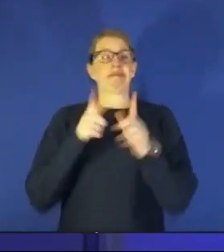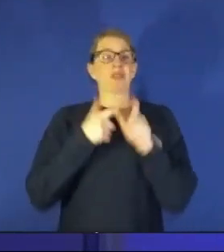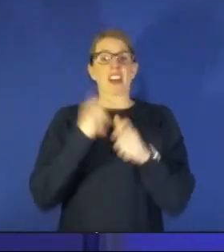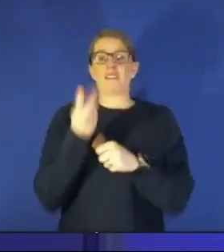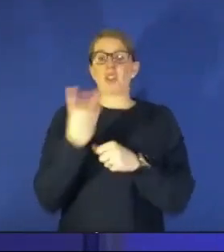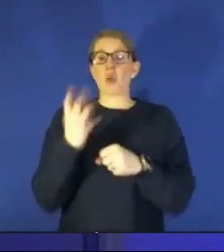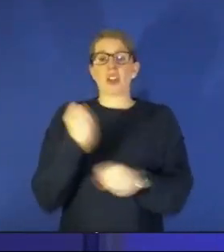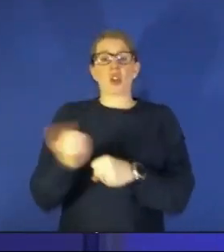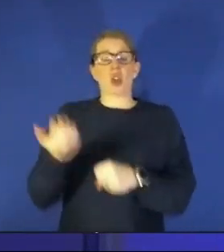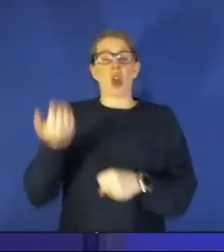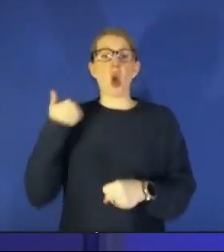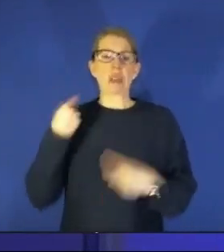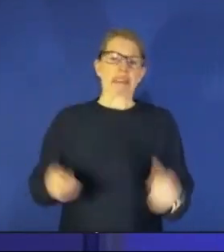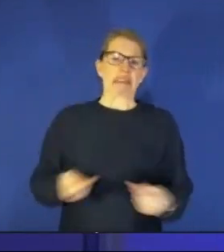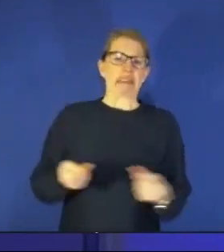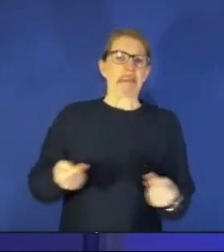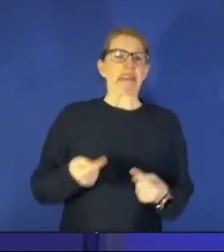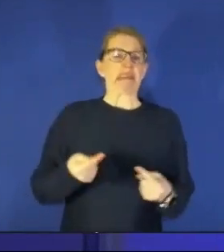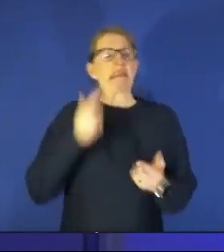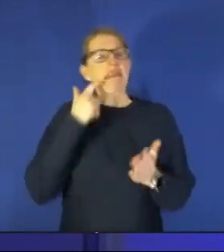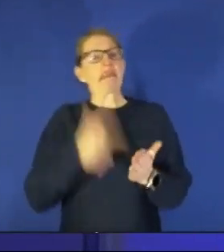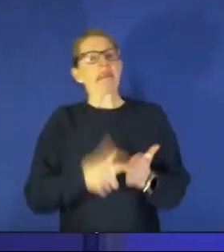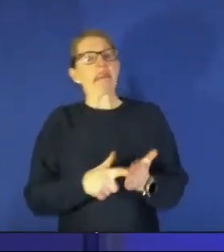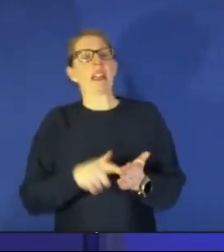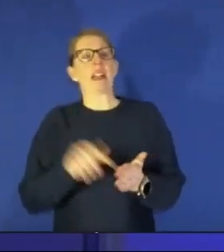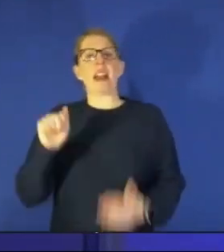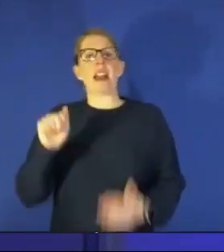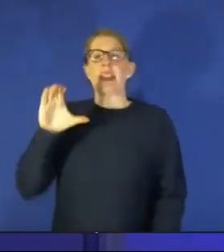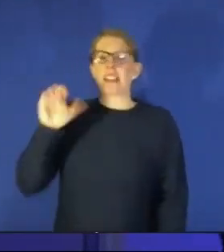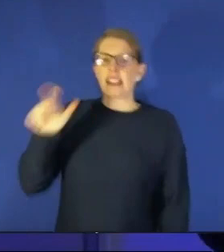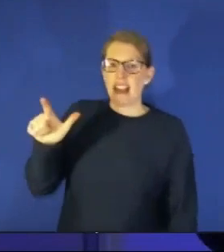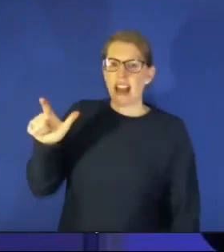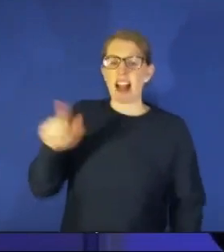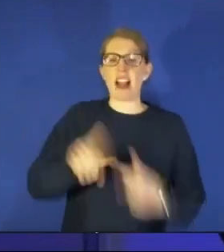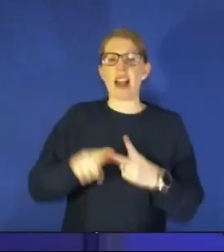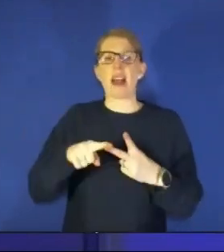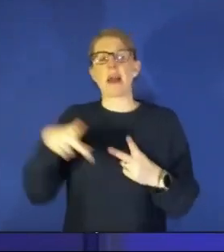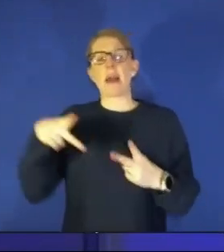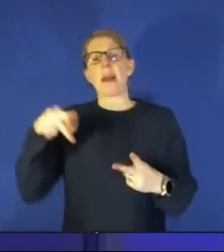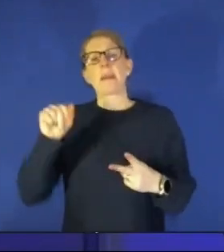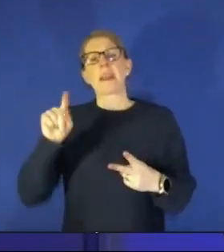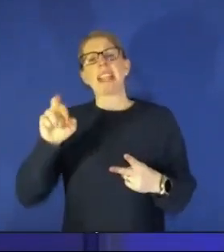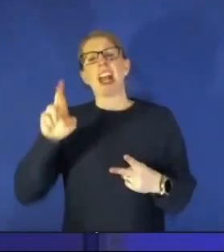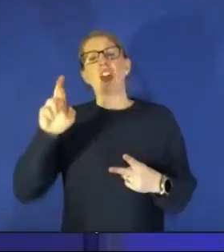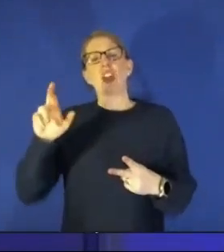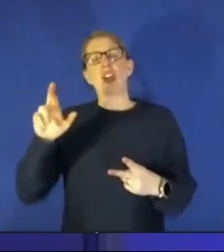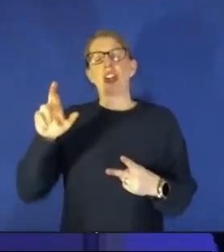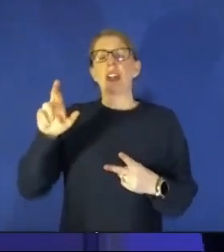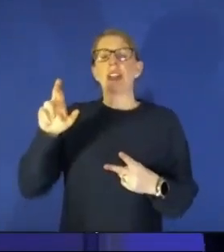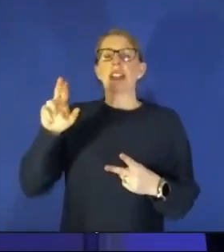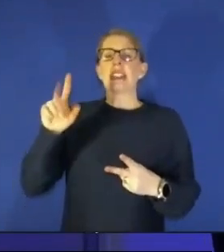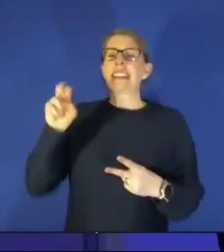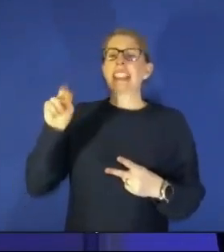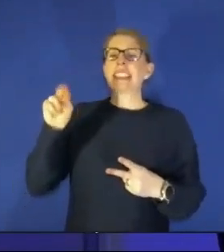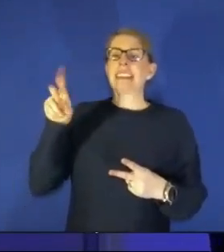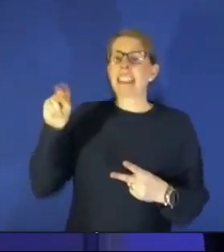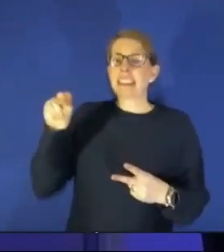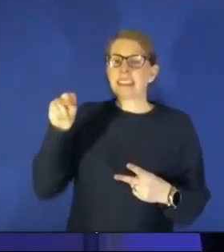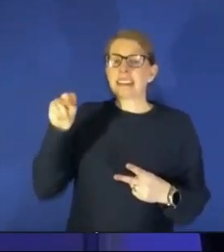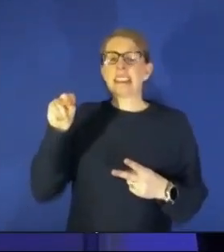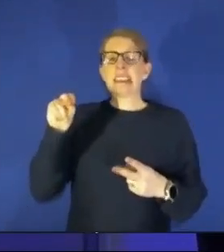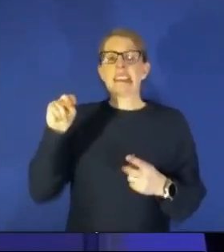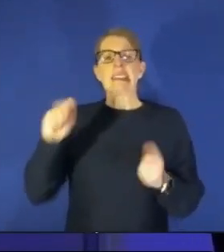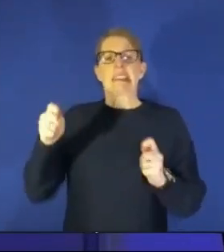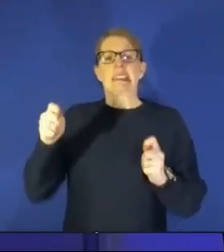get some aches and pains, my ACL, my patellar tendon, things of that nature started to tweak a little bit. And